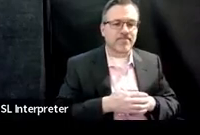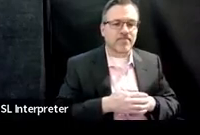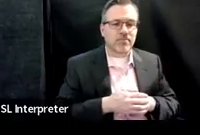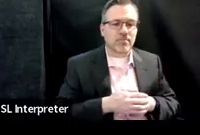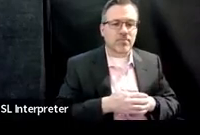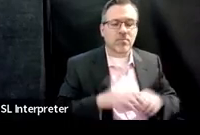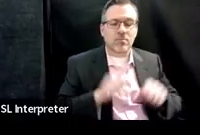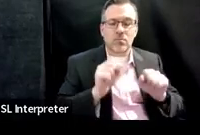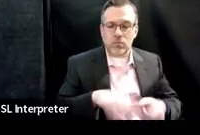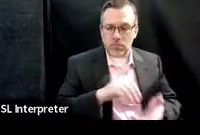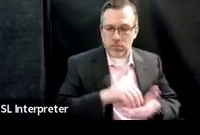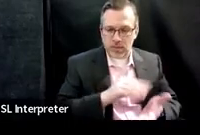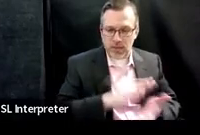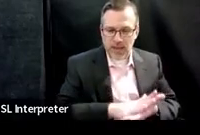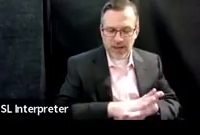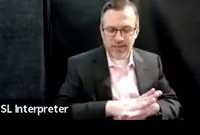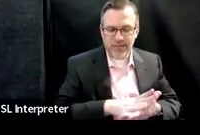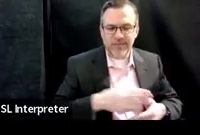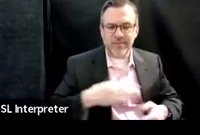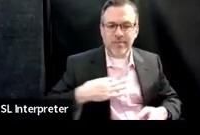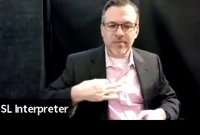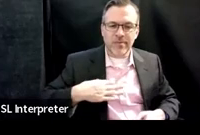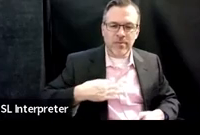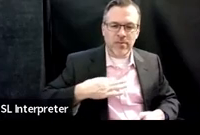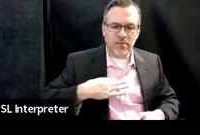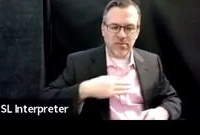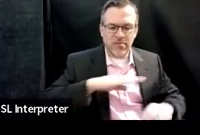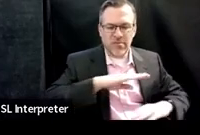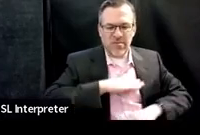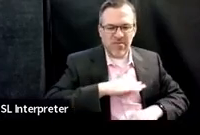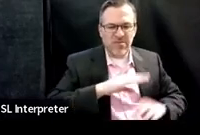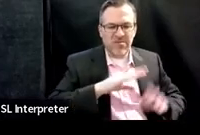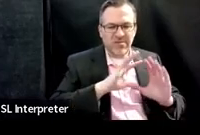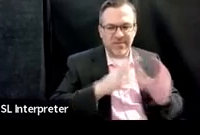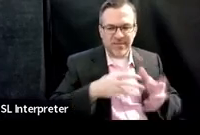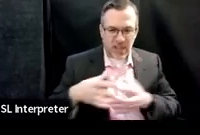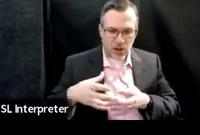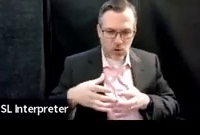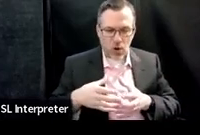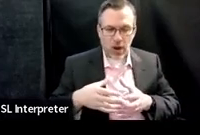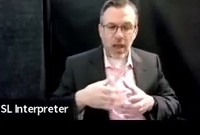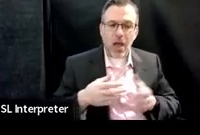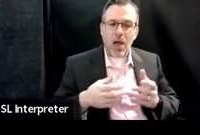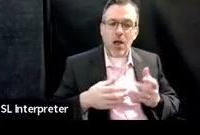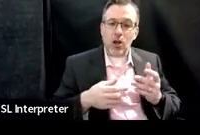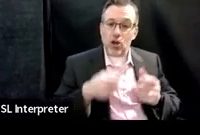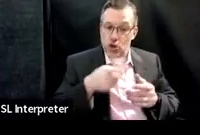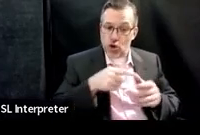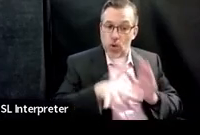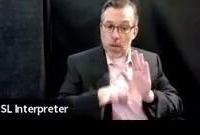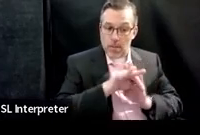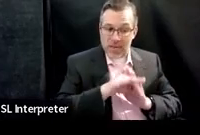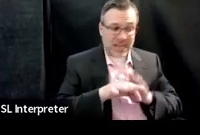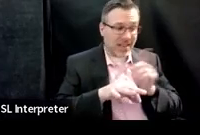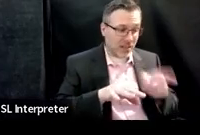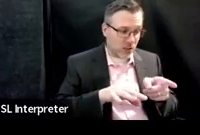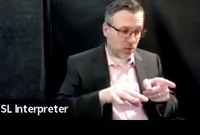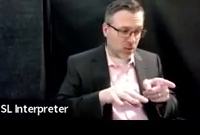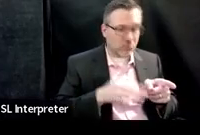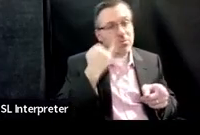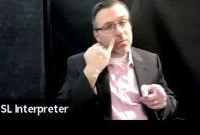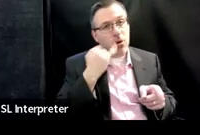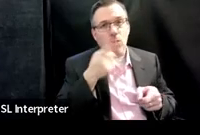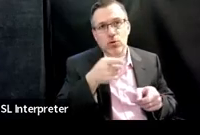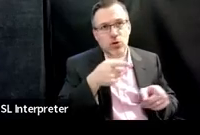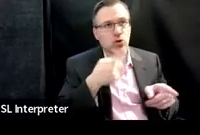than one eligibility category, discuss why one was chosen. Let's say you decided that they